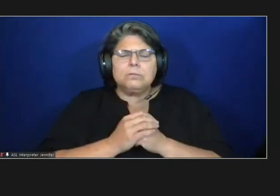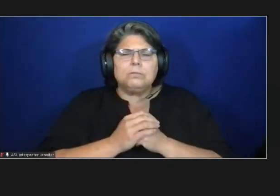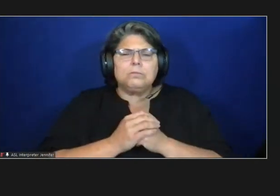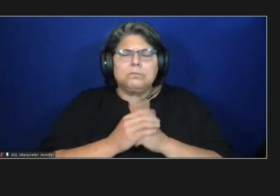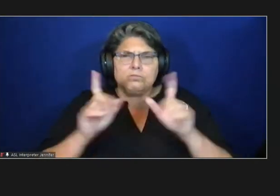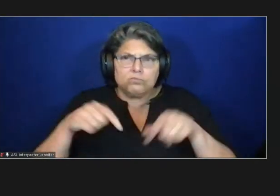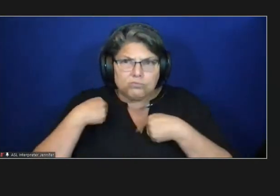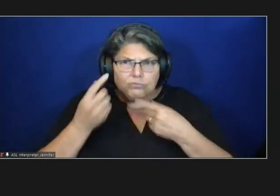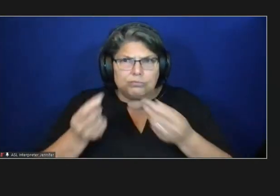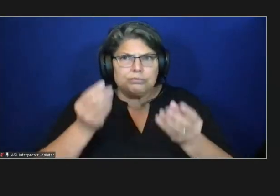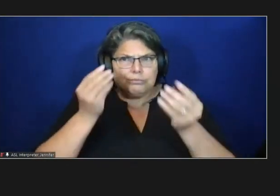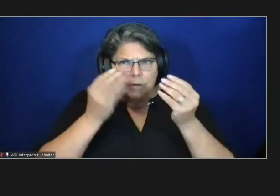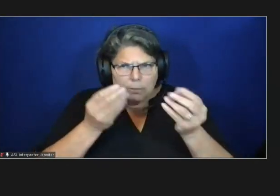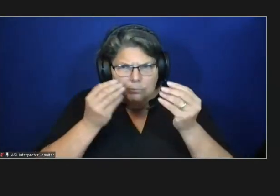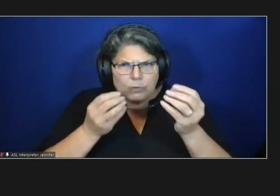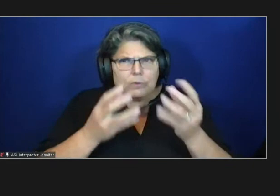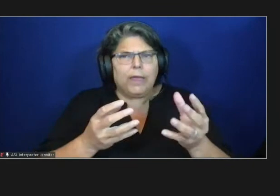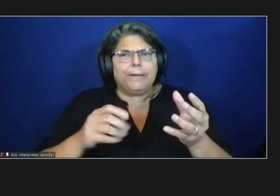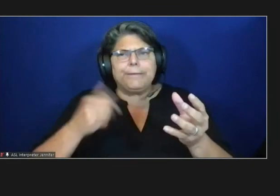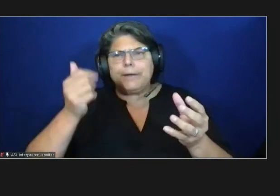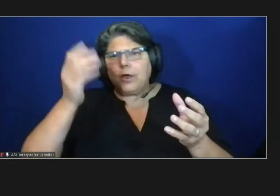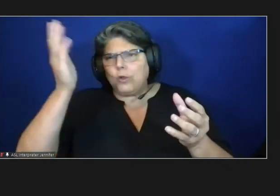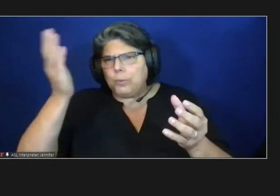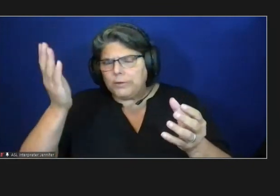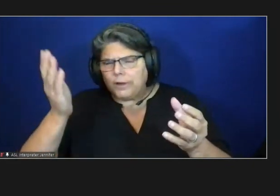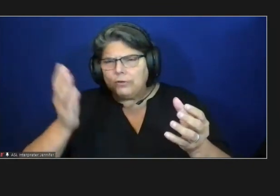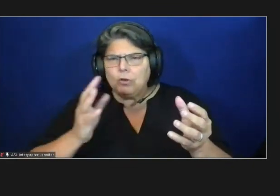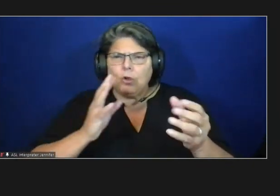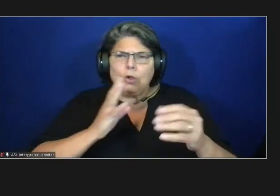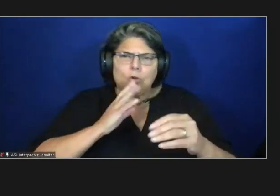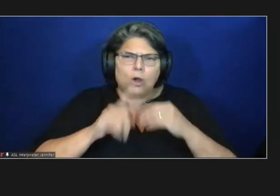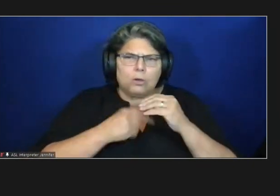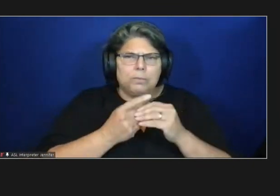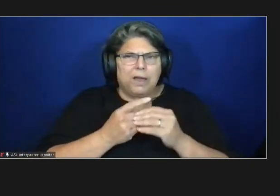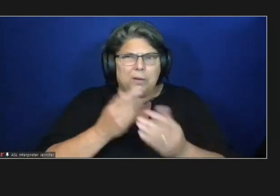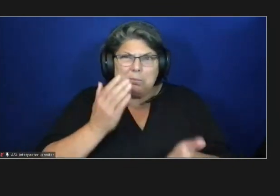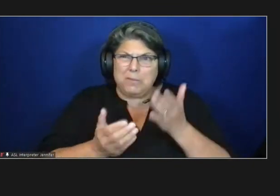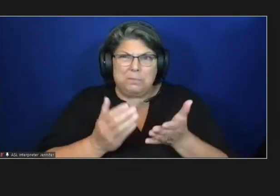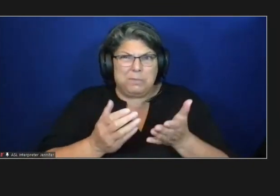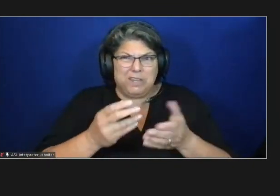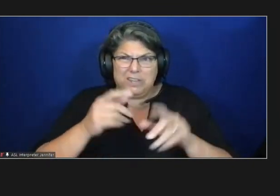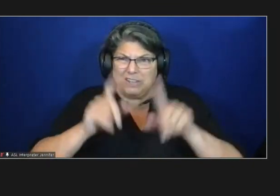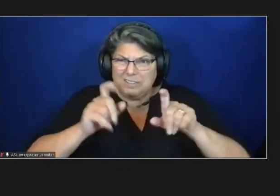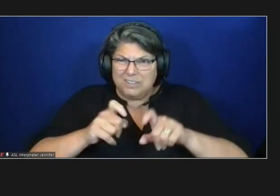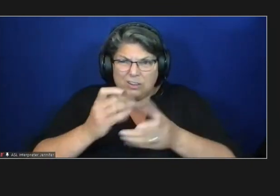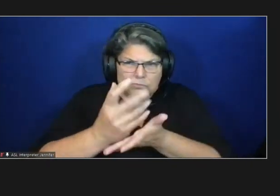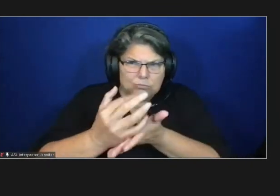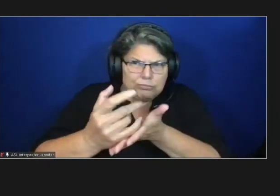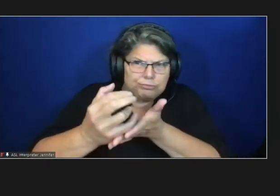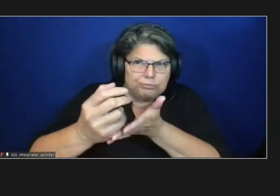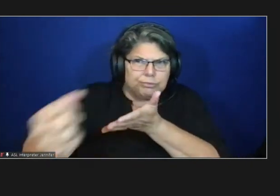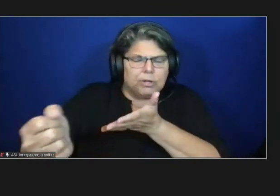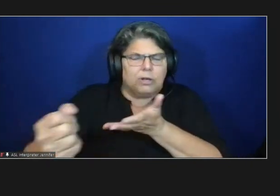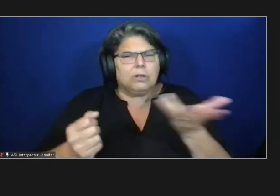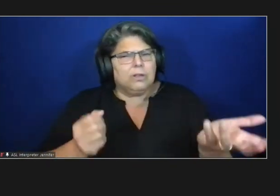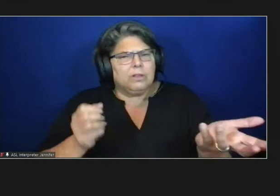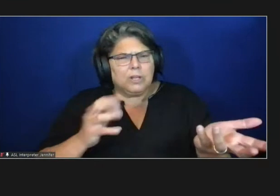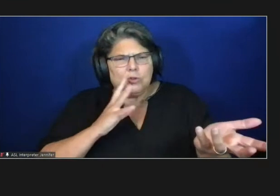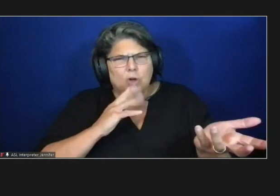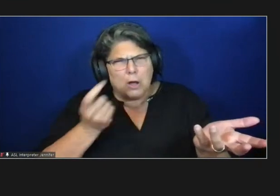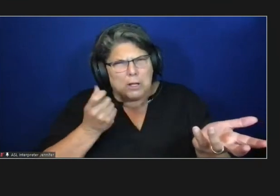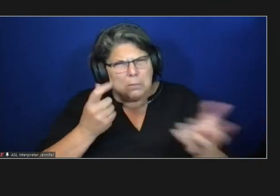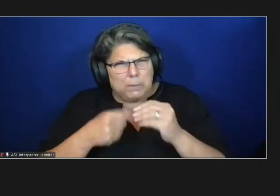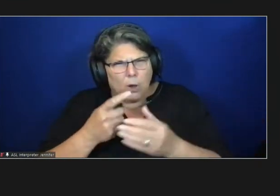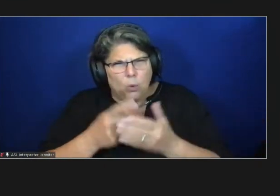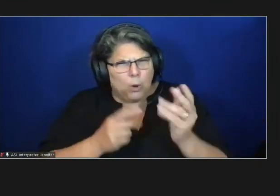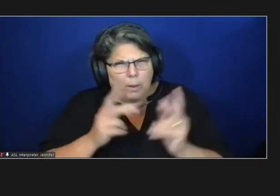these other presentations, and there's been discussion of a potential testing shortage, If you could just talk a little bit about what people